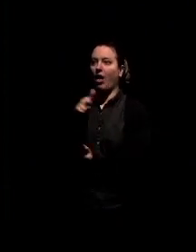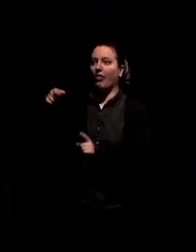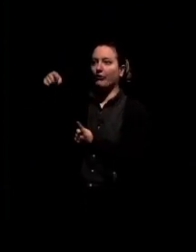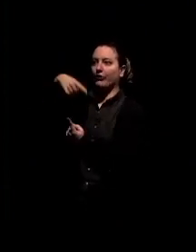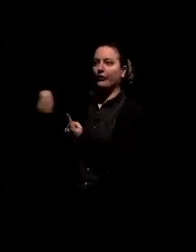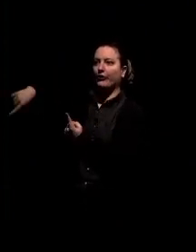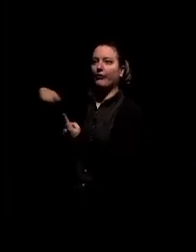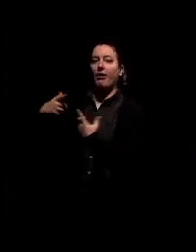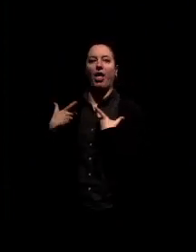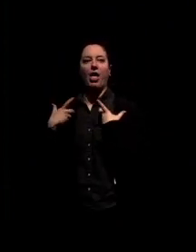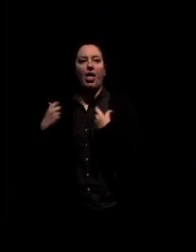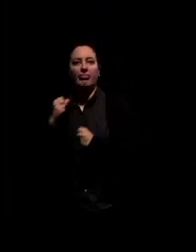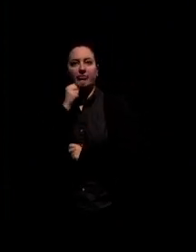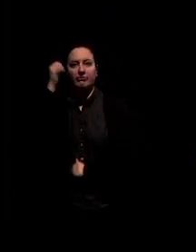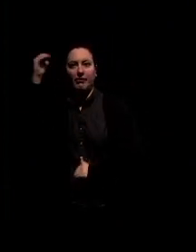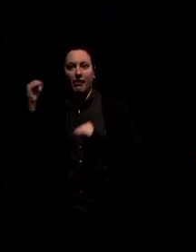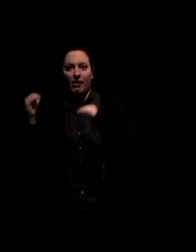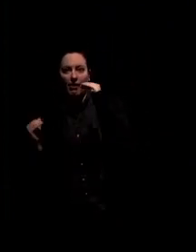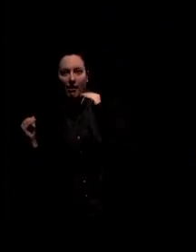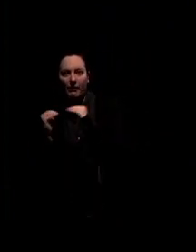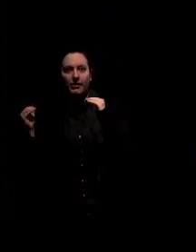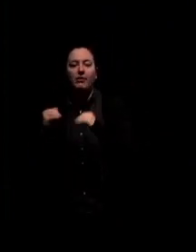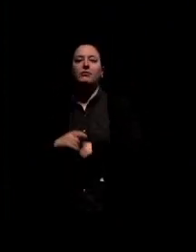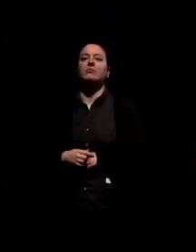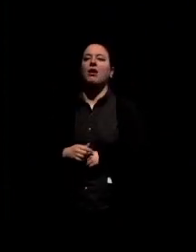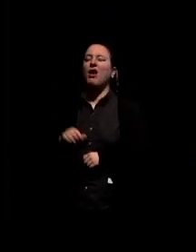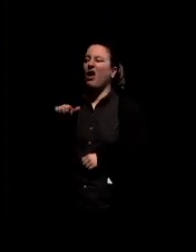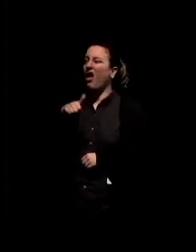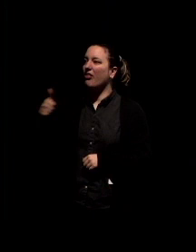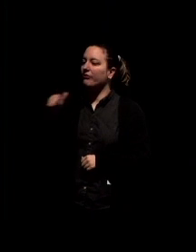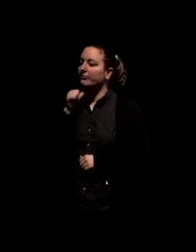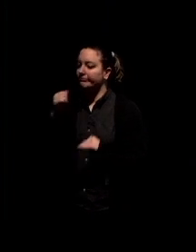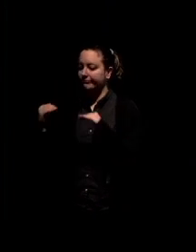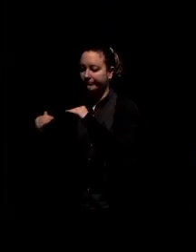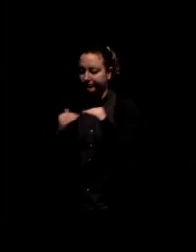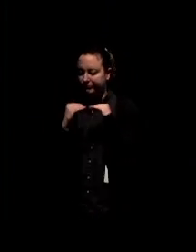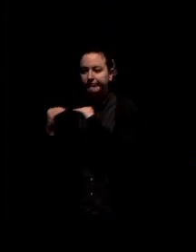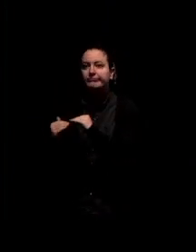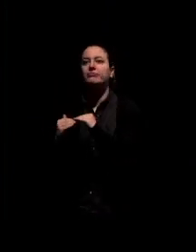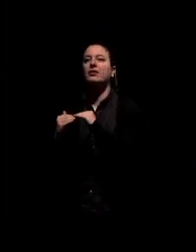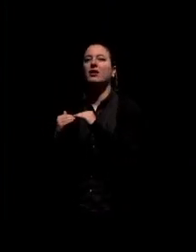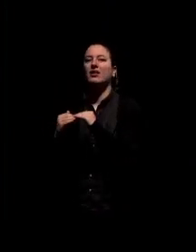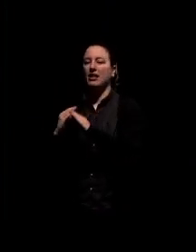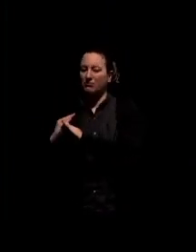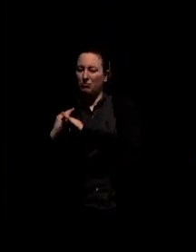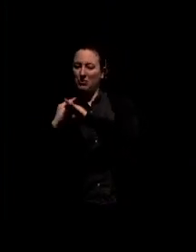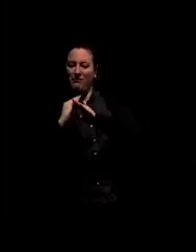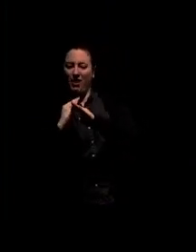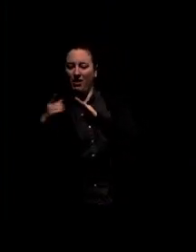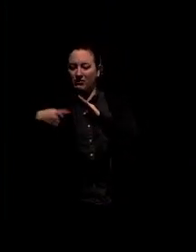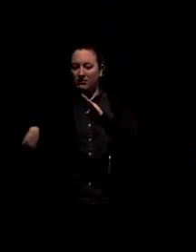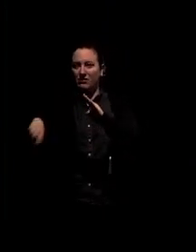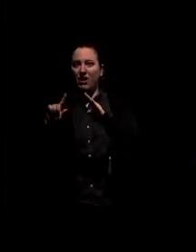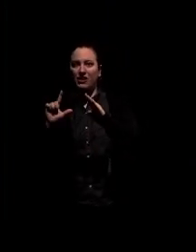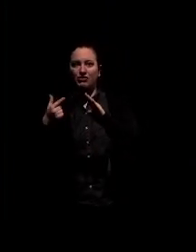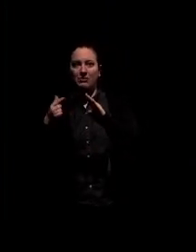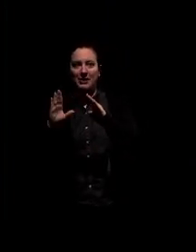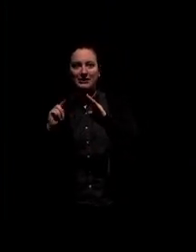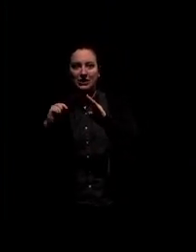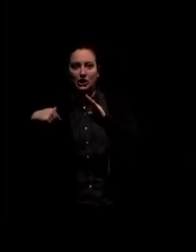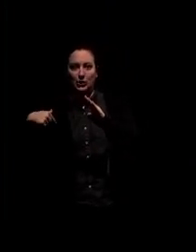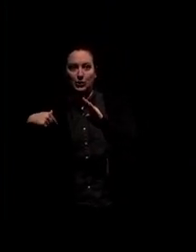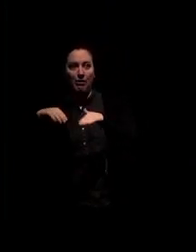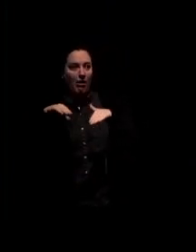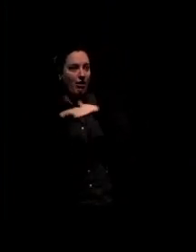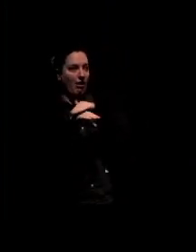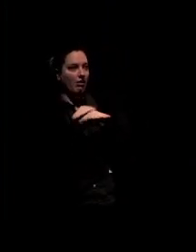LGBTQ communities, communities affected by HIV and others with barriers to access to healthcare. So taking the lessons that